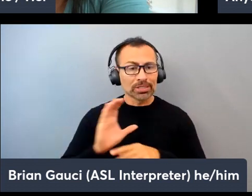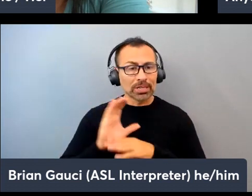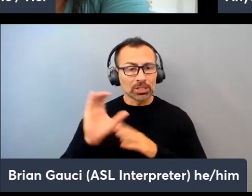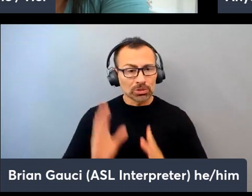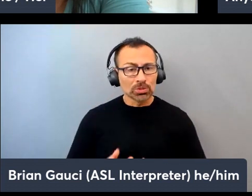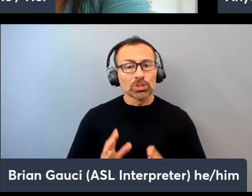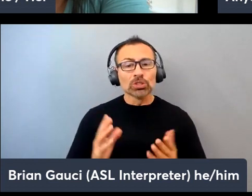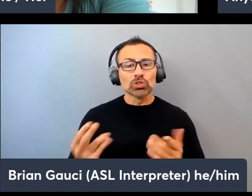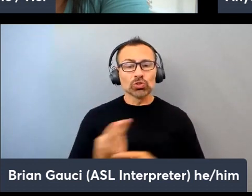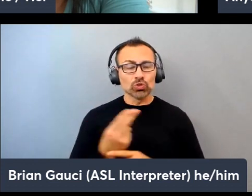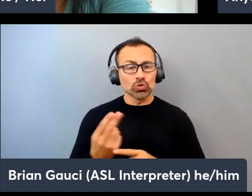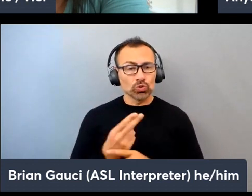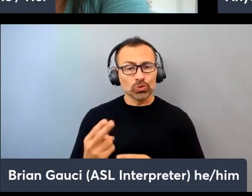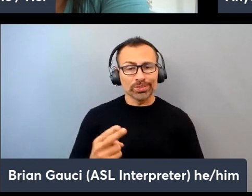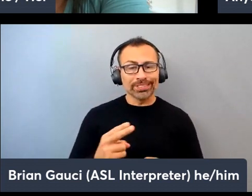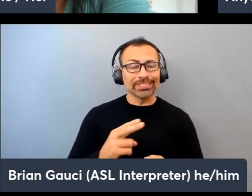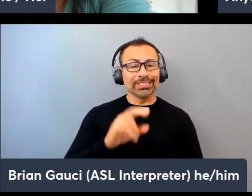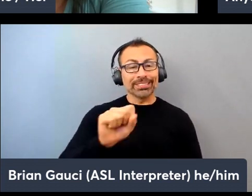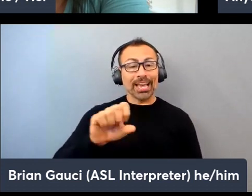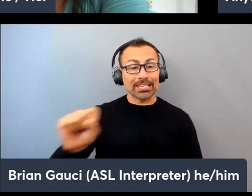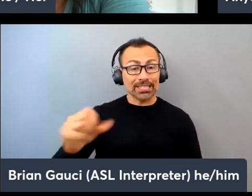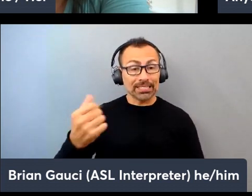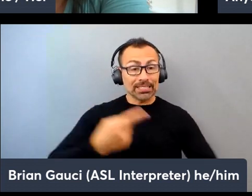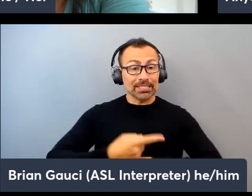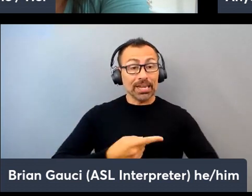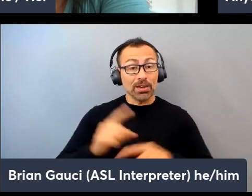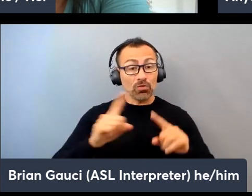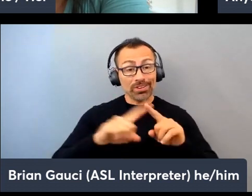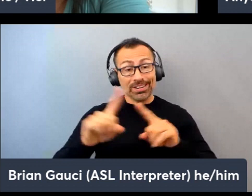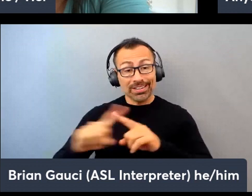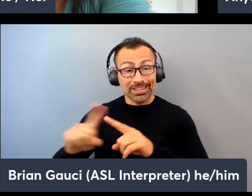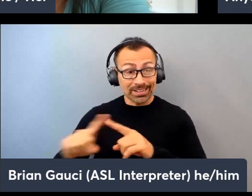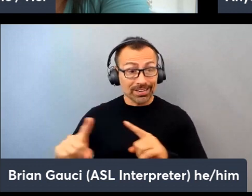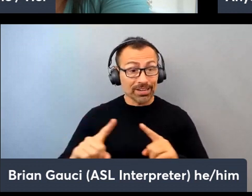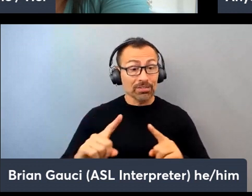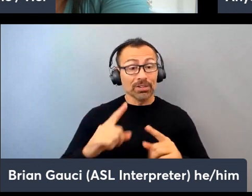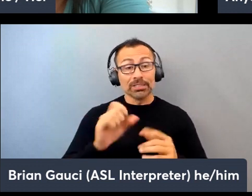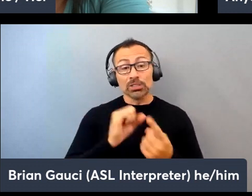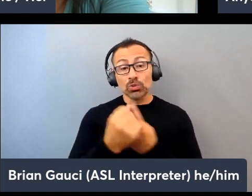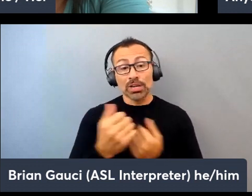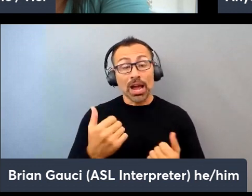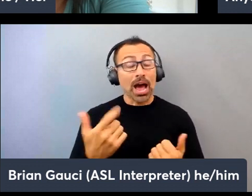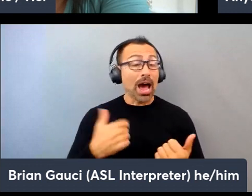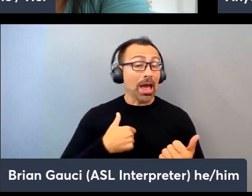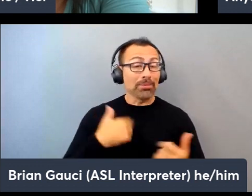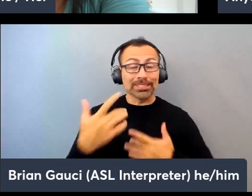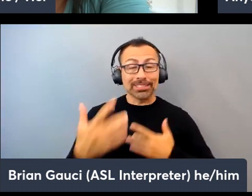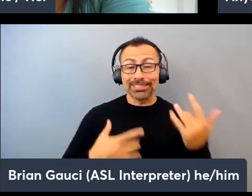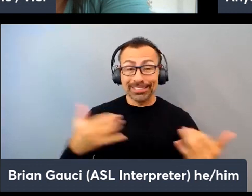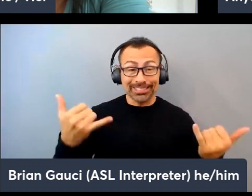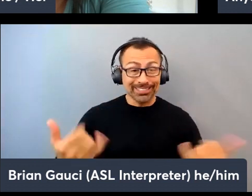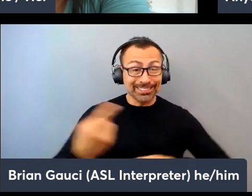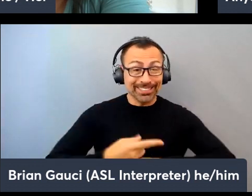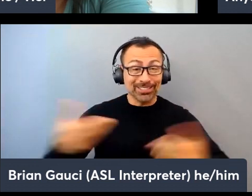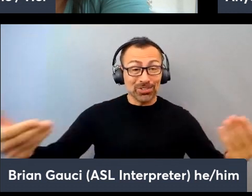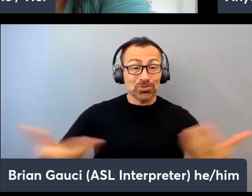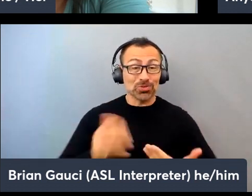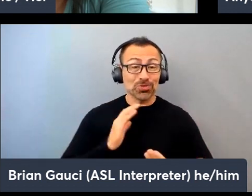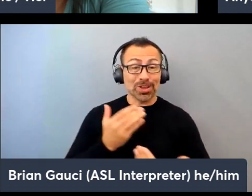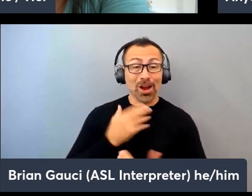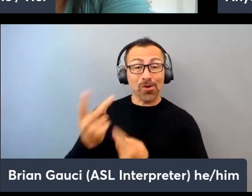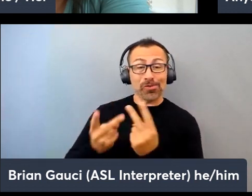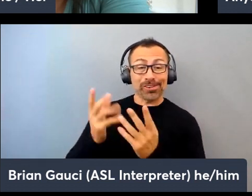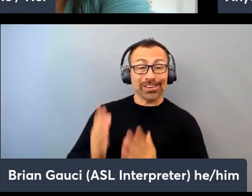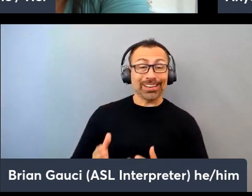use cases. And I'm actually excited today to introduce a special guest, Jonathan. He's one of our